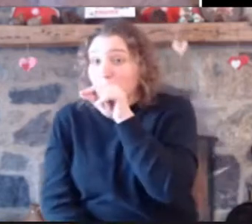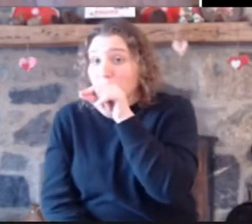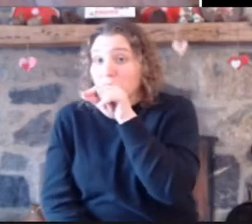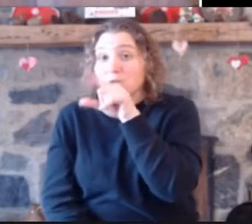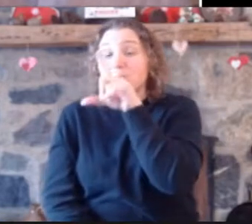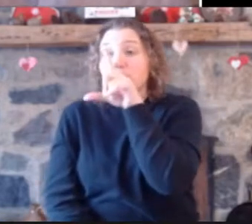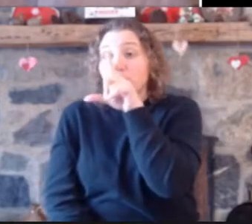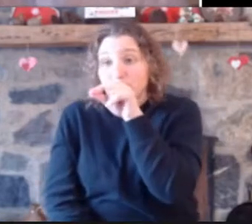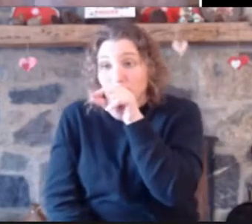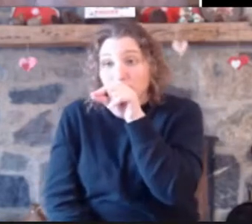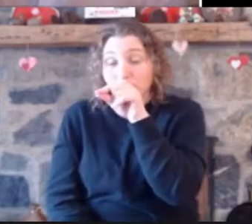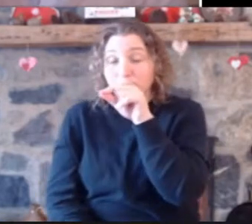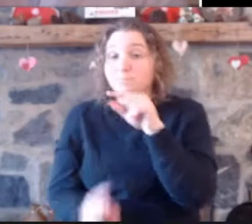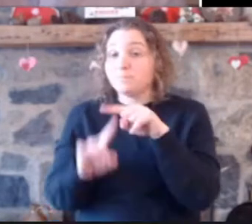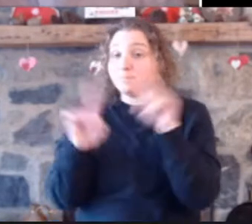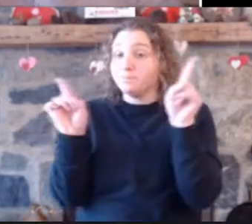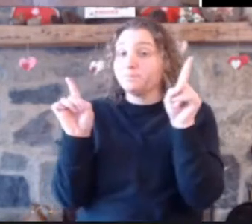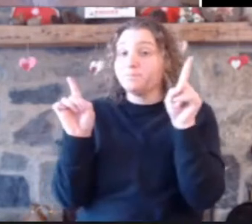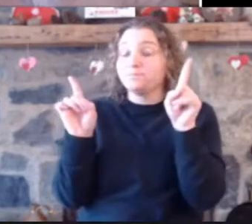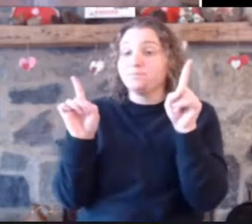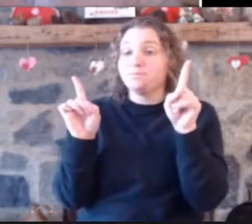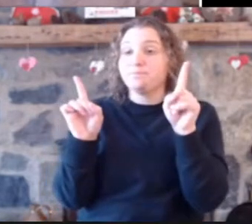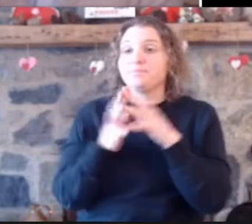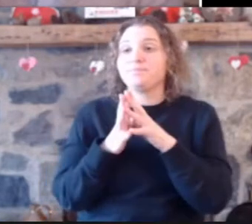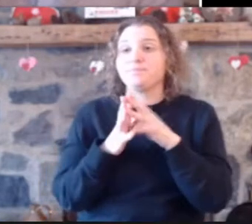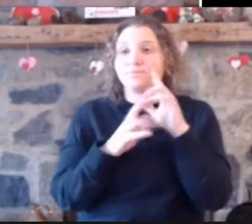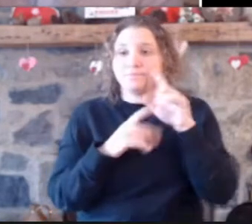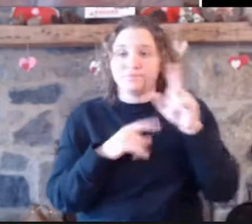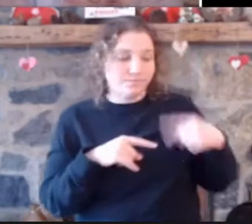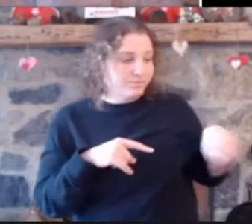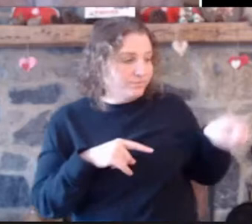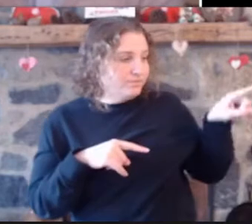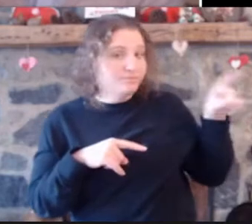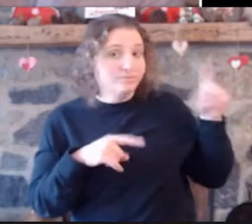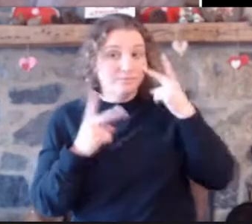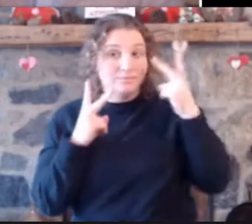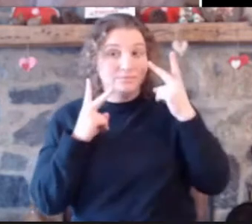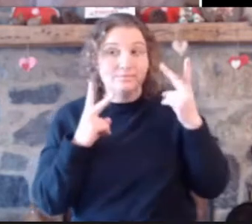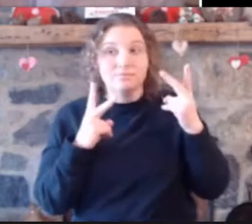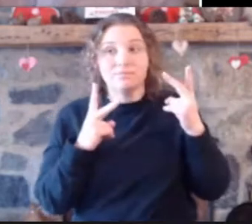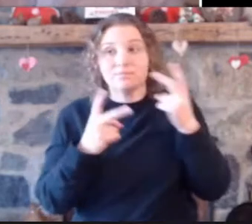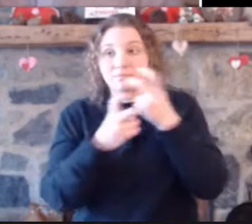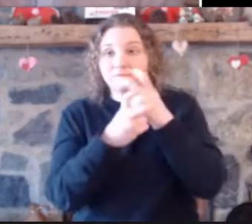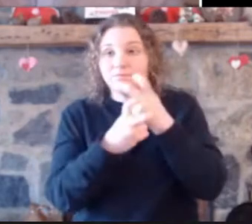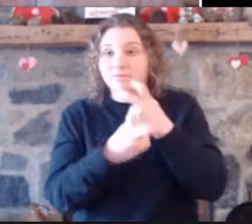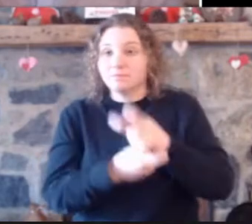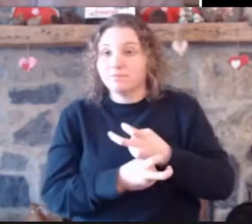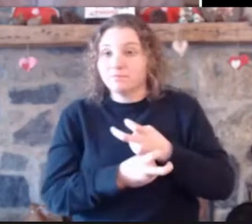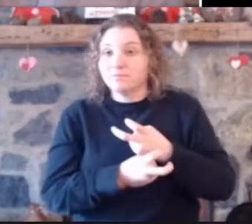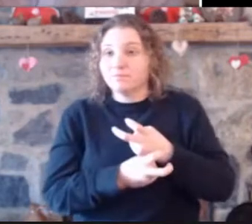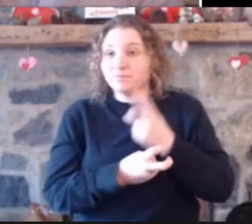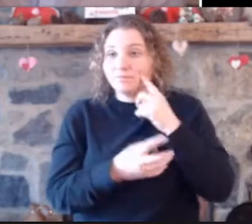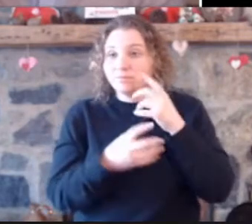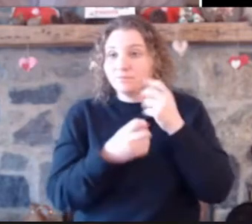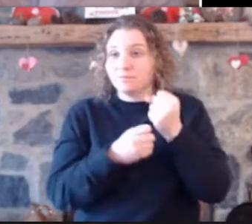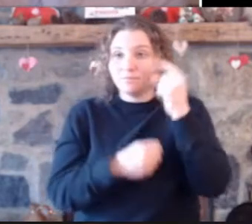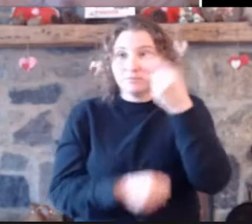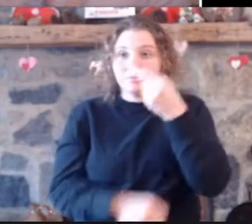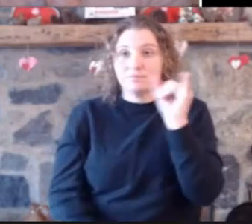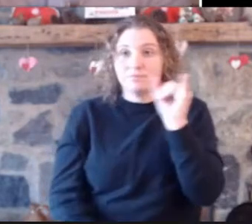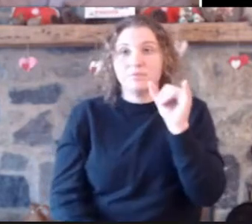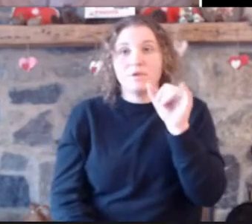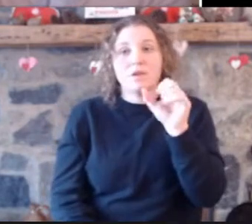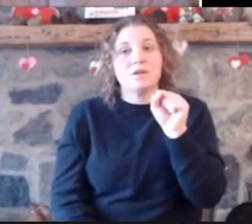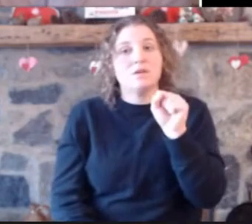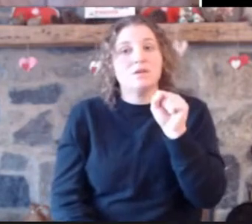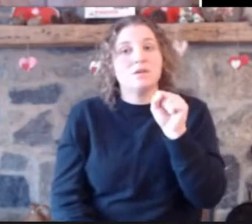bird. Thirdly, as to Archaeopteryx tail bones, further inspection, the vertebrae, further inspection has shown that it strongly resembles a swan,